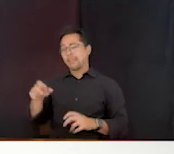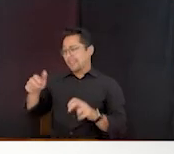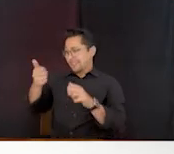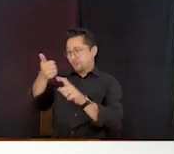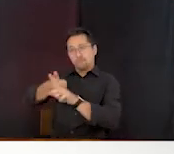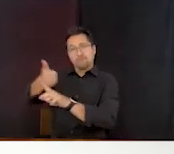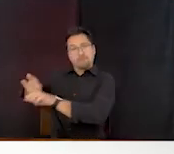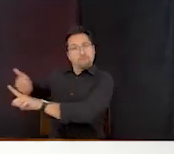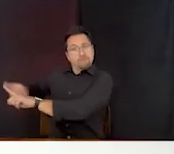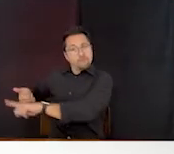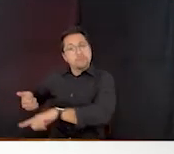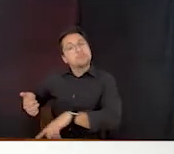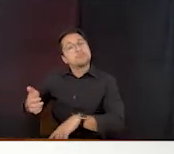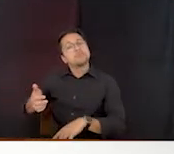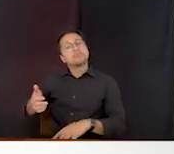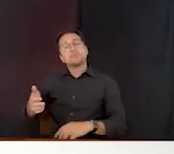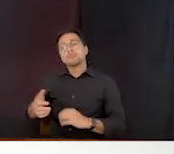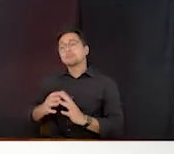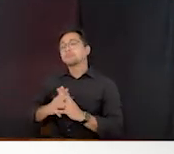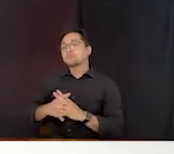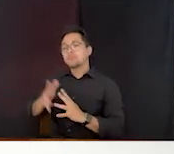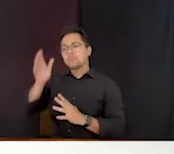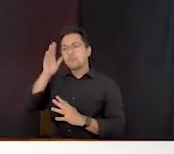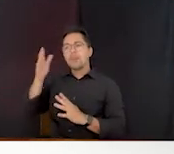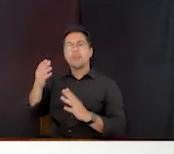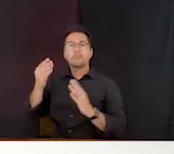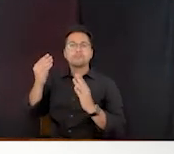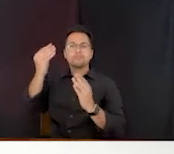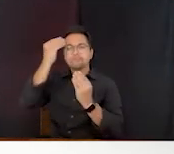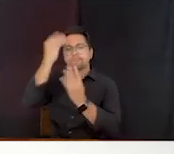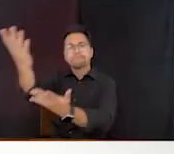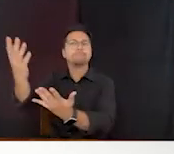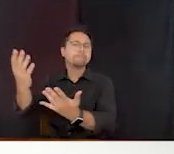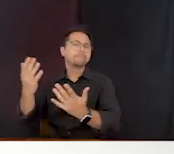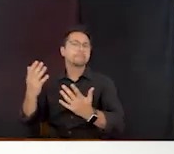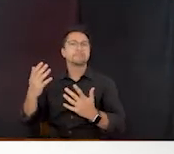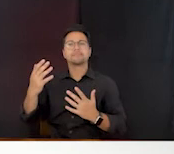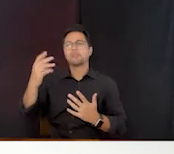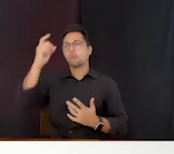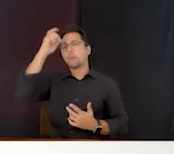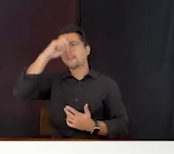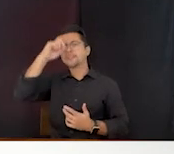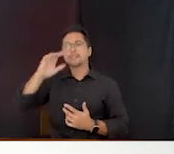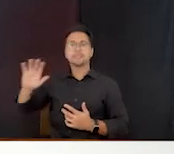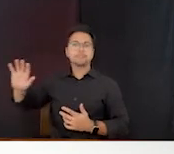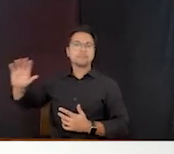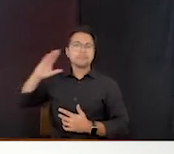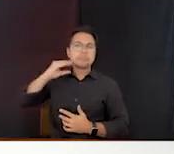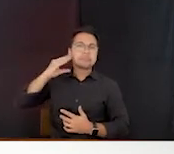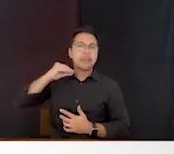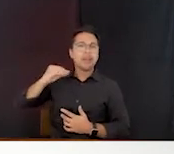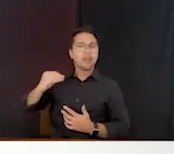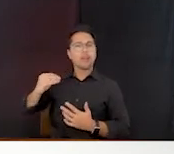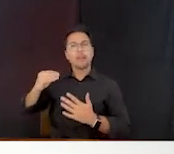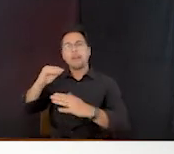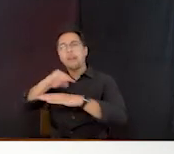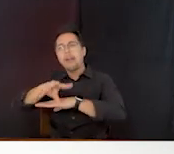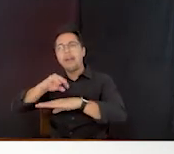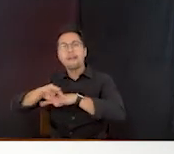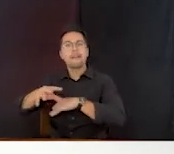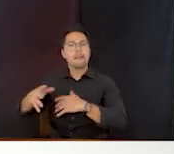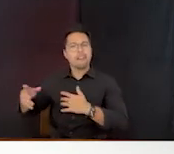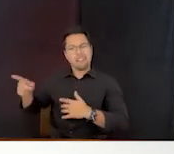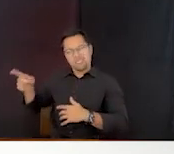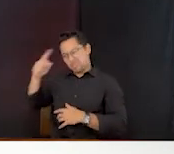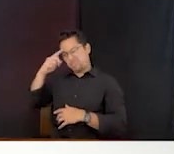panelists is going to provide some word of wisdom about their experience and any lessons or takeaways they